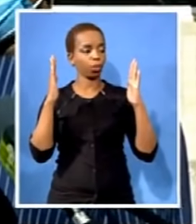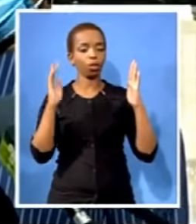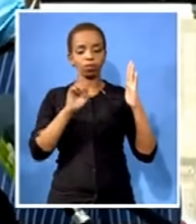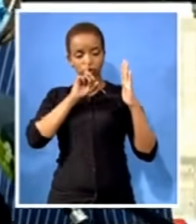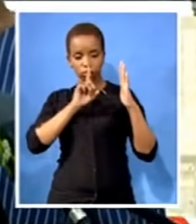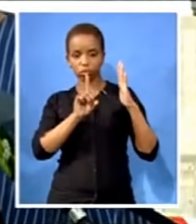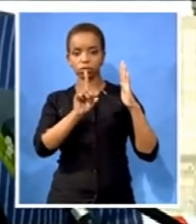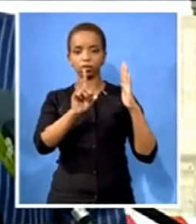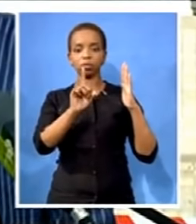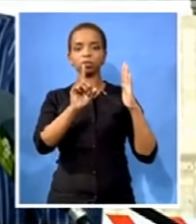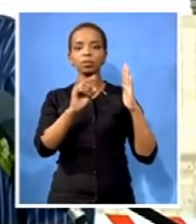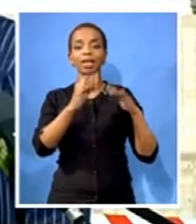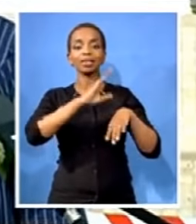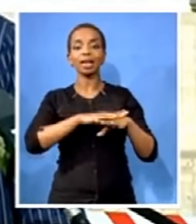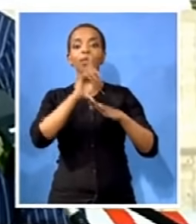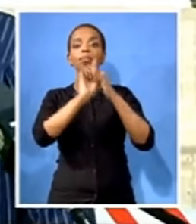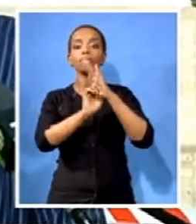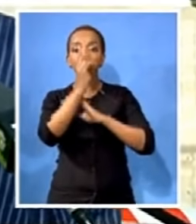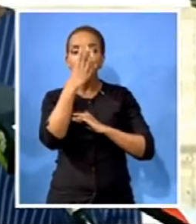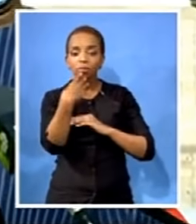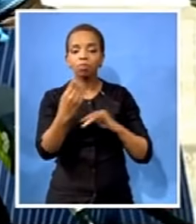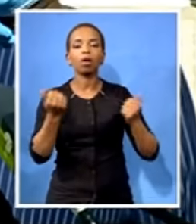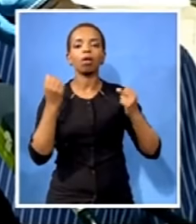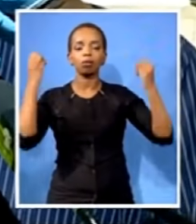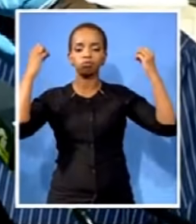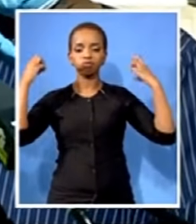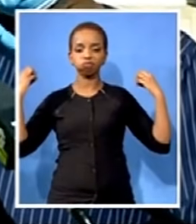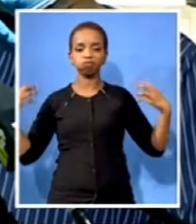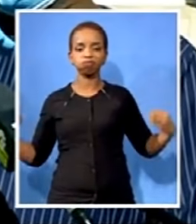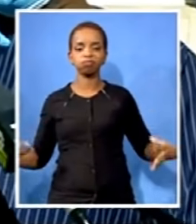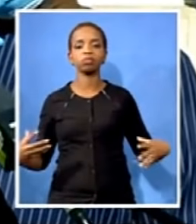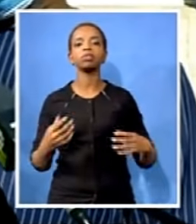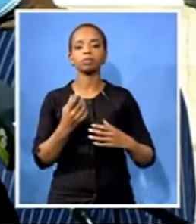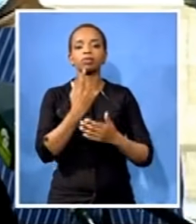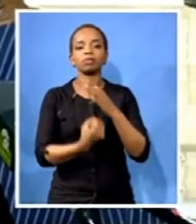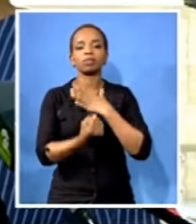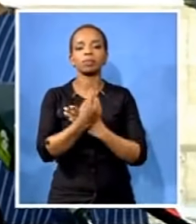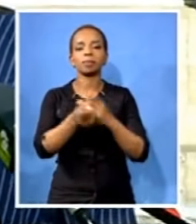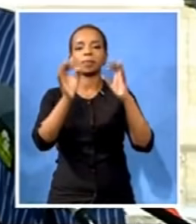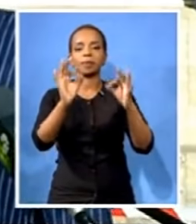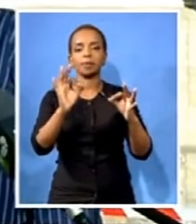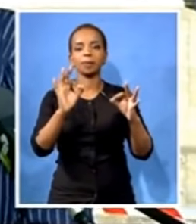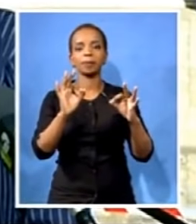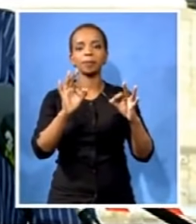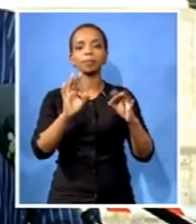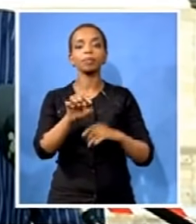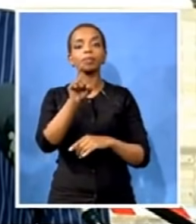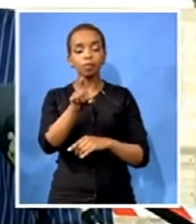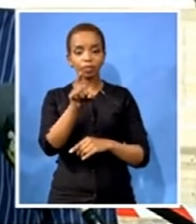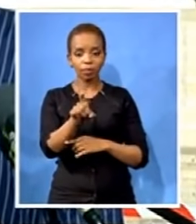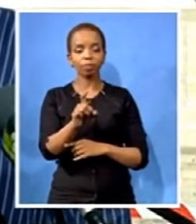what it's happening. So that we expect to be replicated in every train